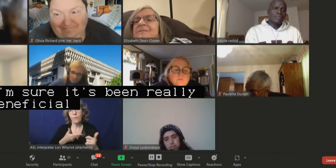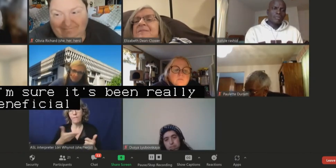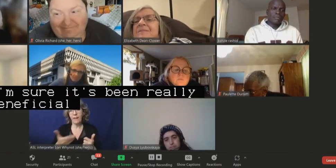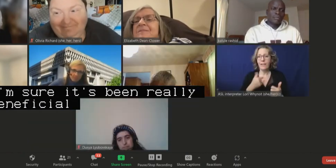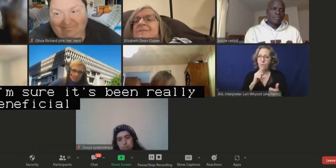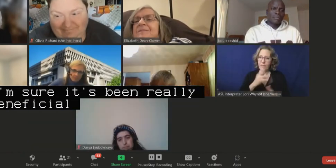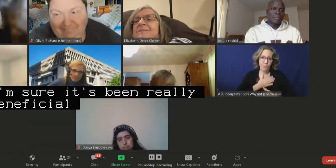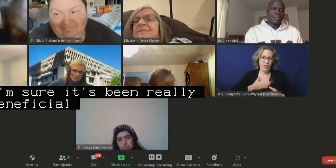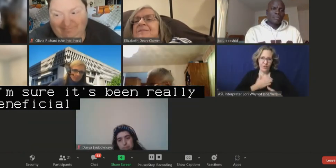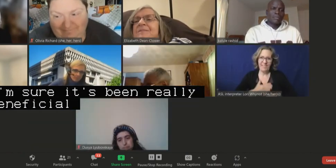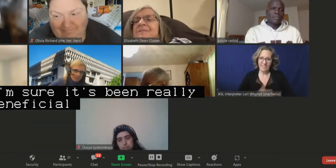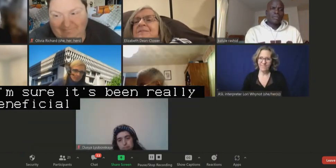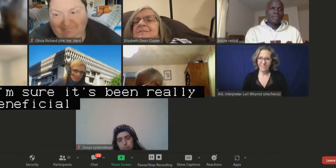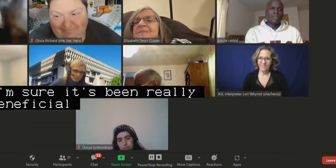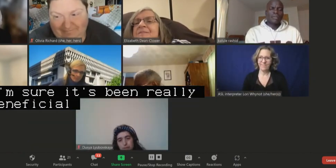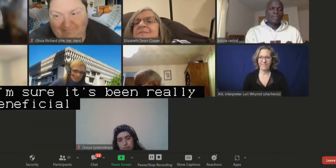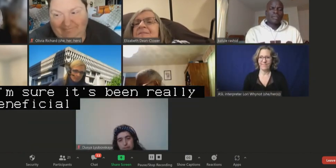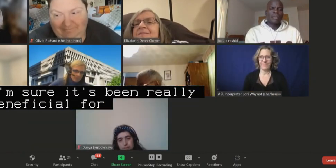appreciate it.